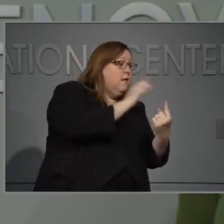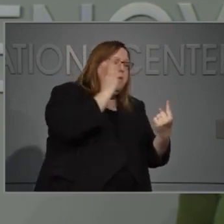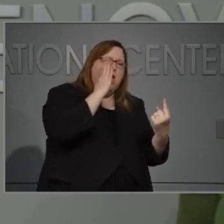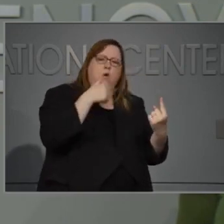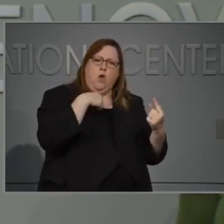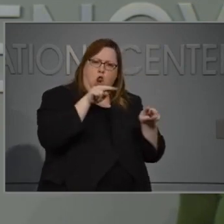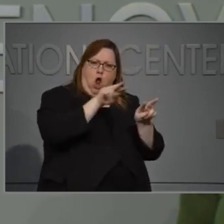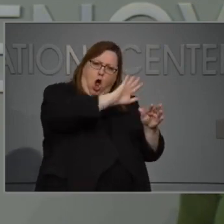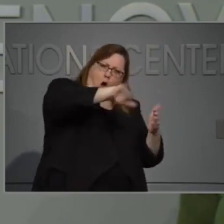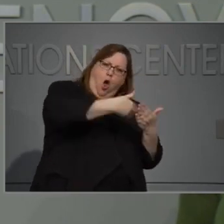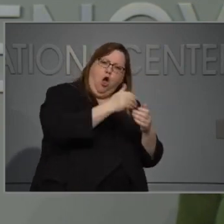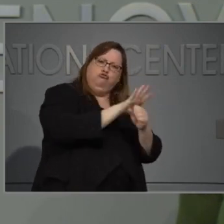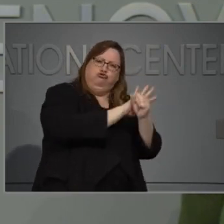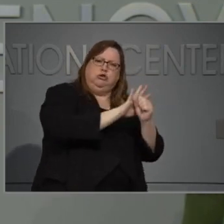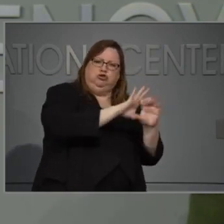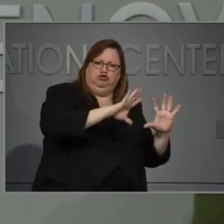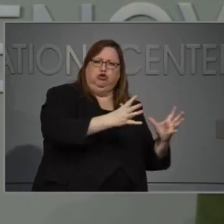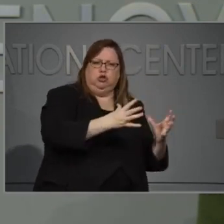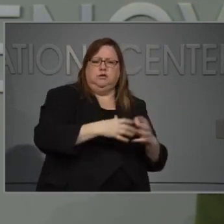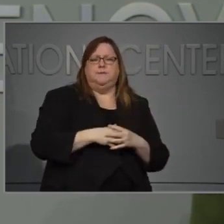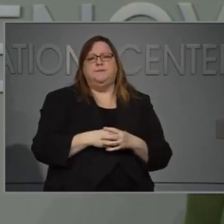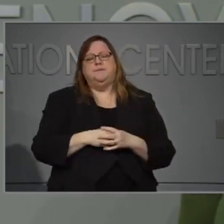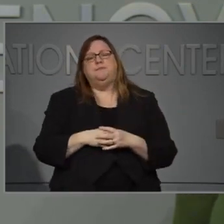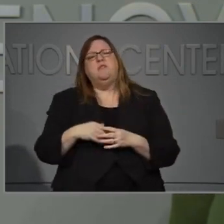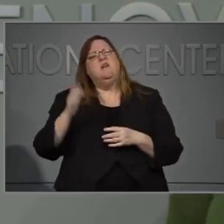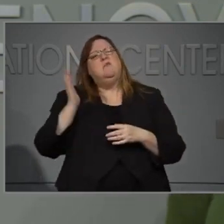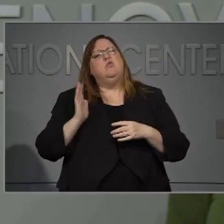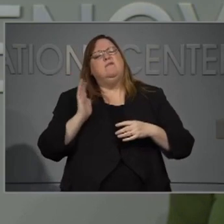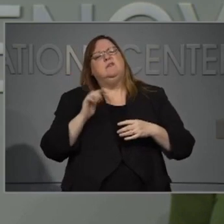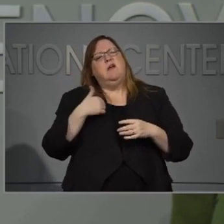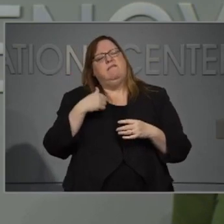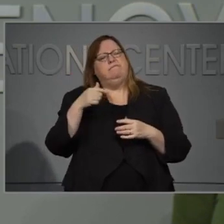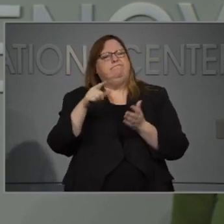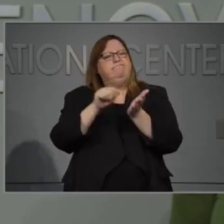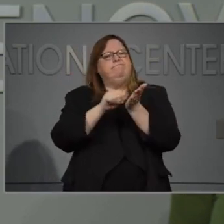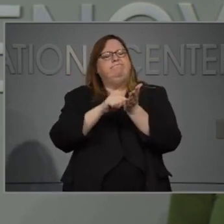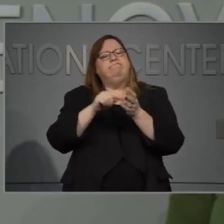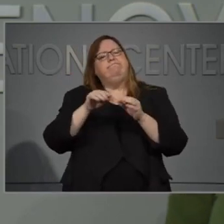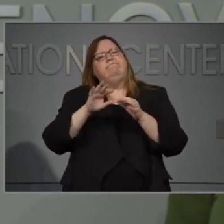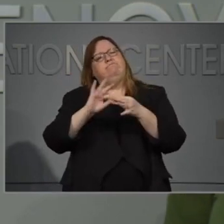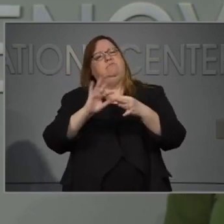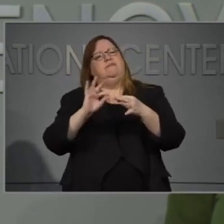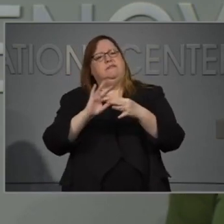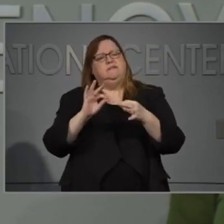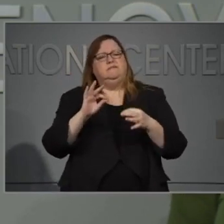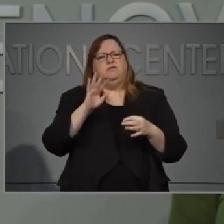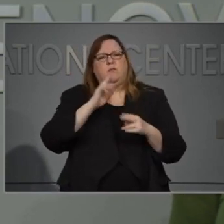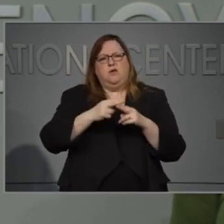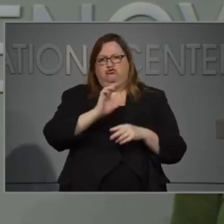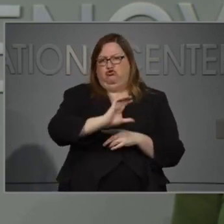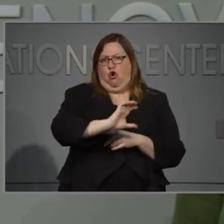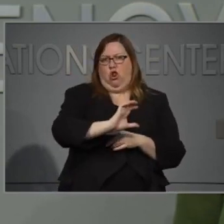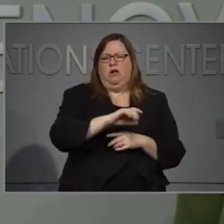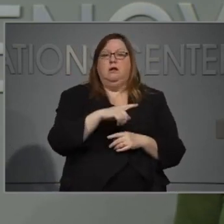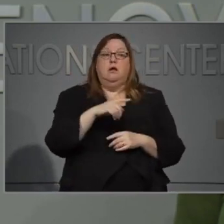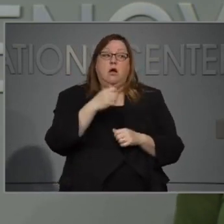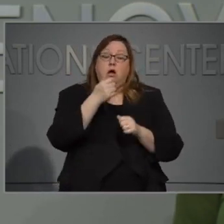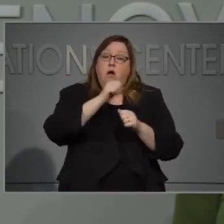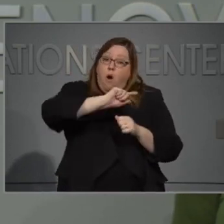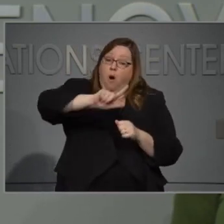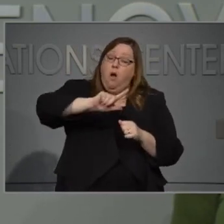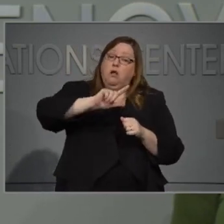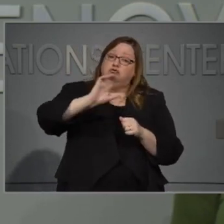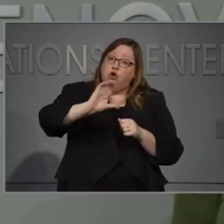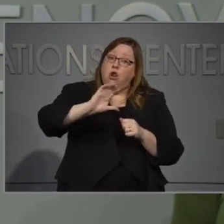a previous press briefing about that in Charlotte, that we brought the various hospitals in the Charlotte area together